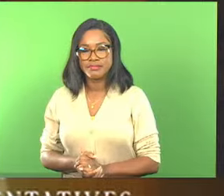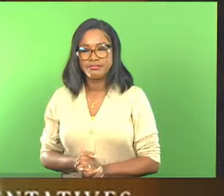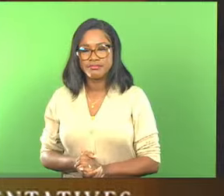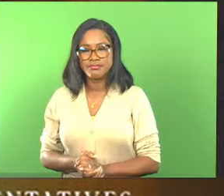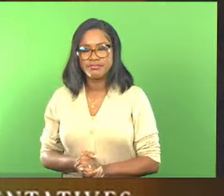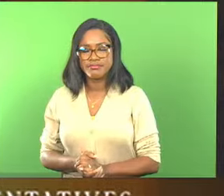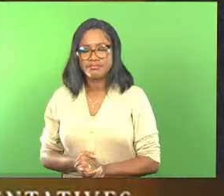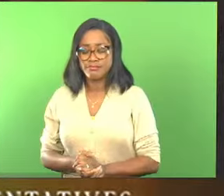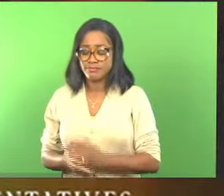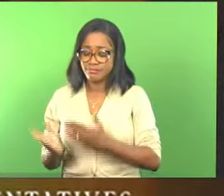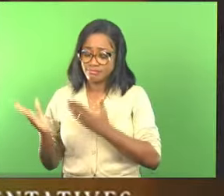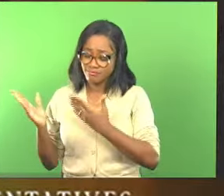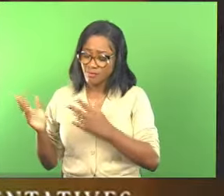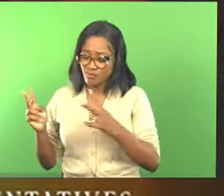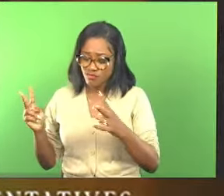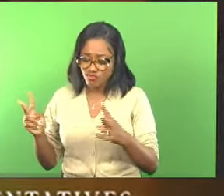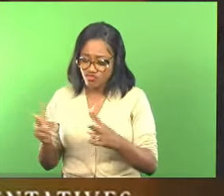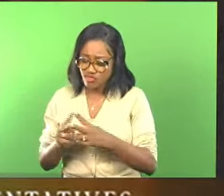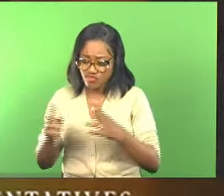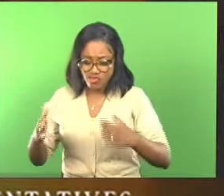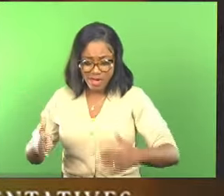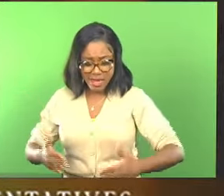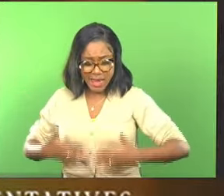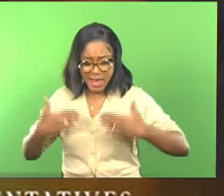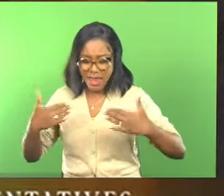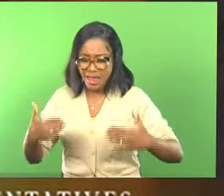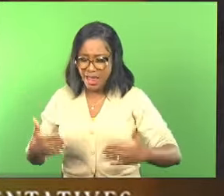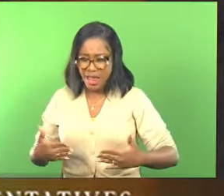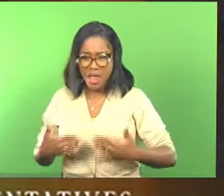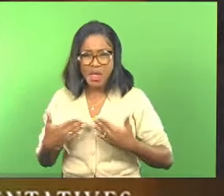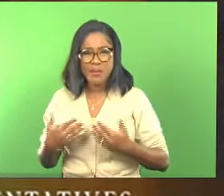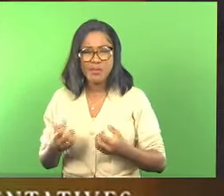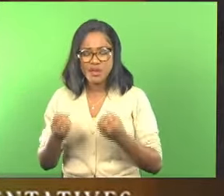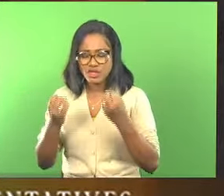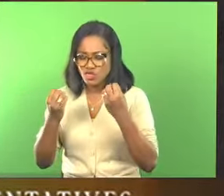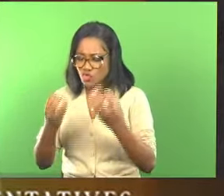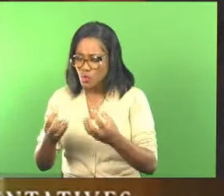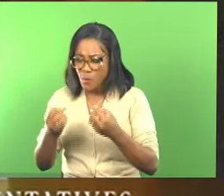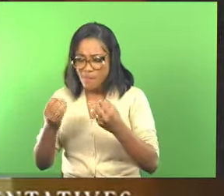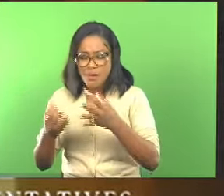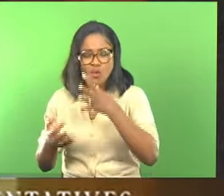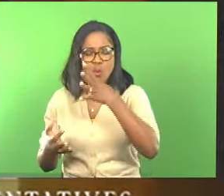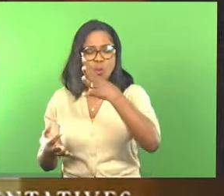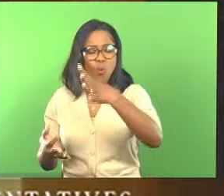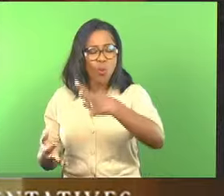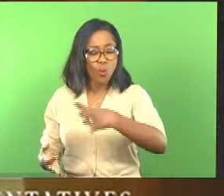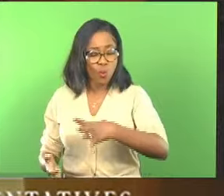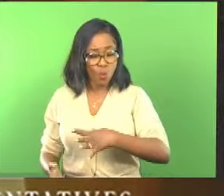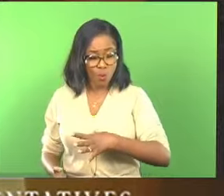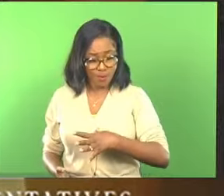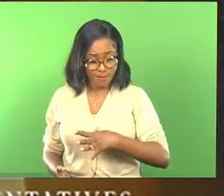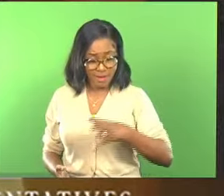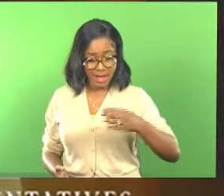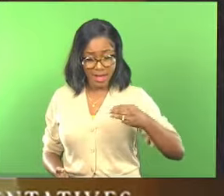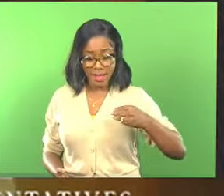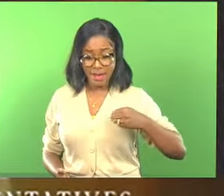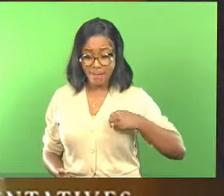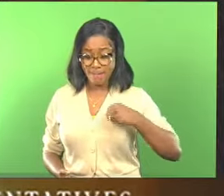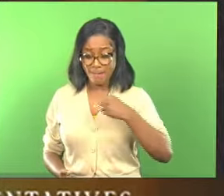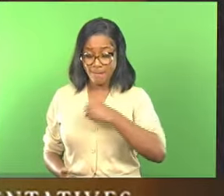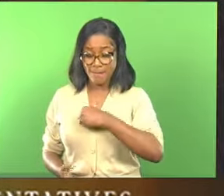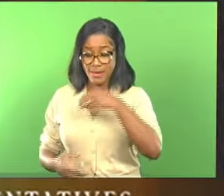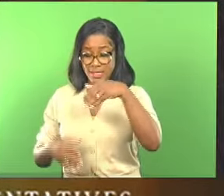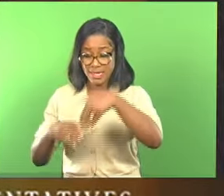I'm delighted to so many women members in this house.